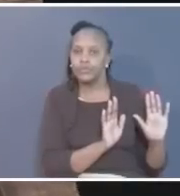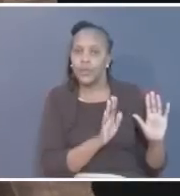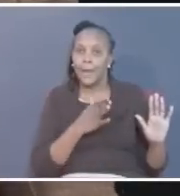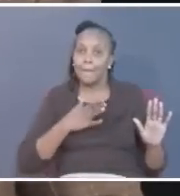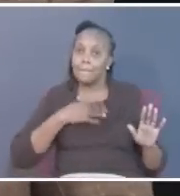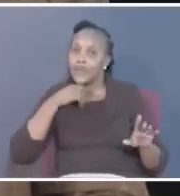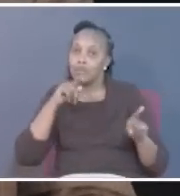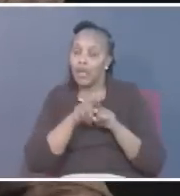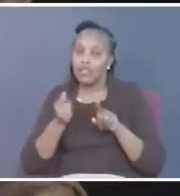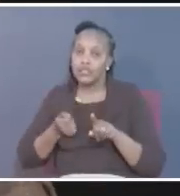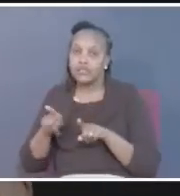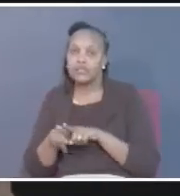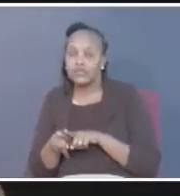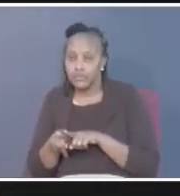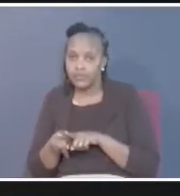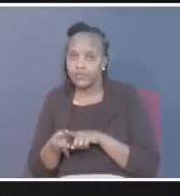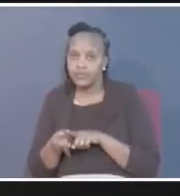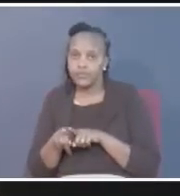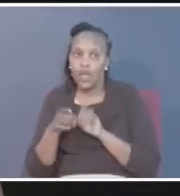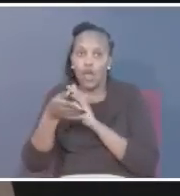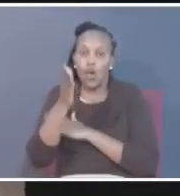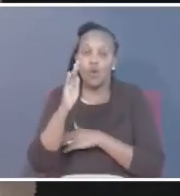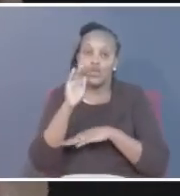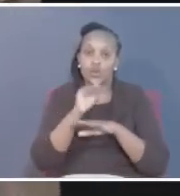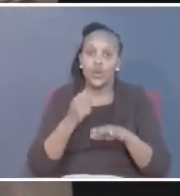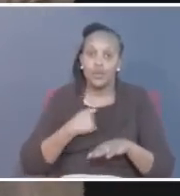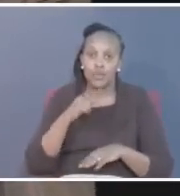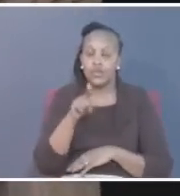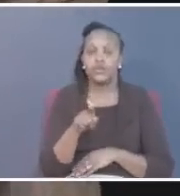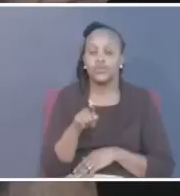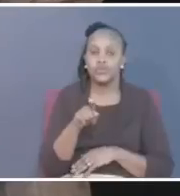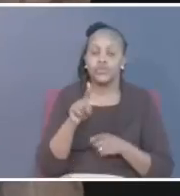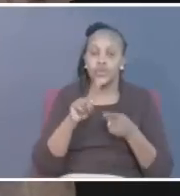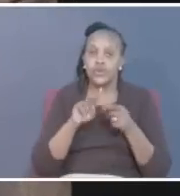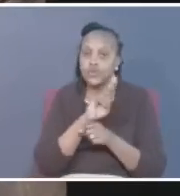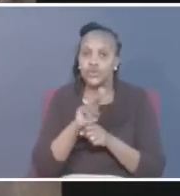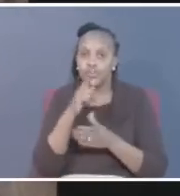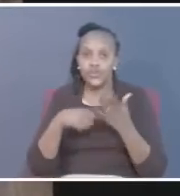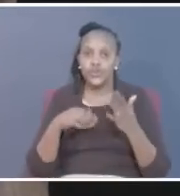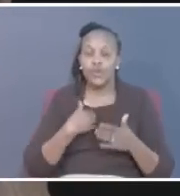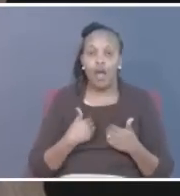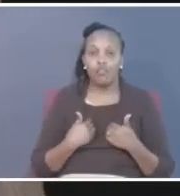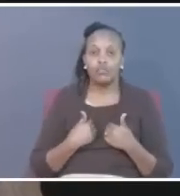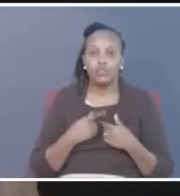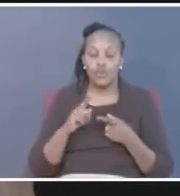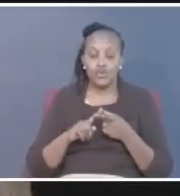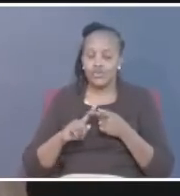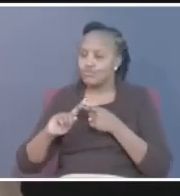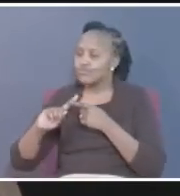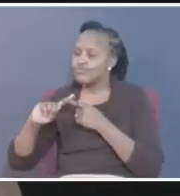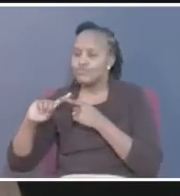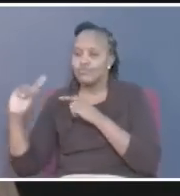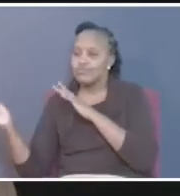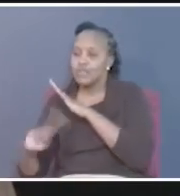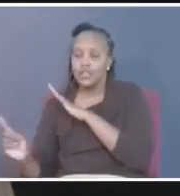My brothers and sisters, God is calling us to use what we have to minister